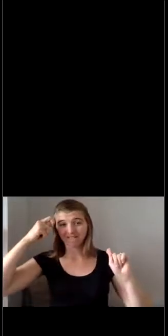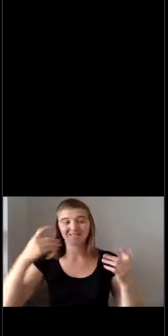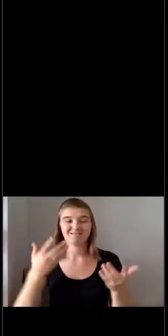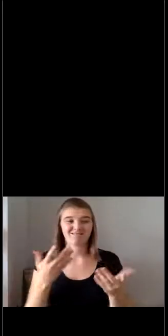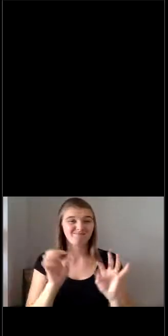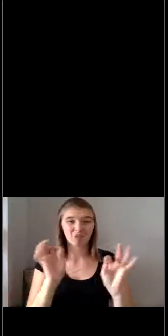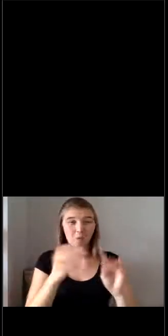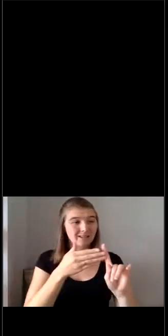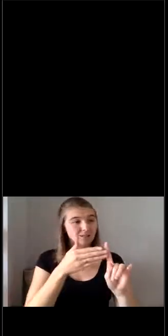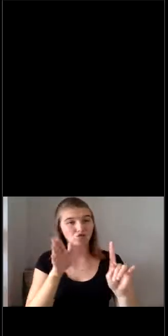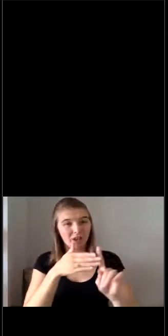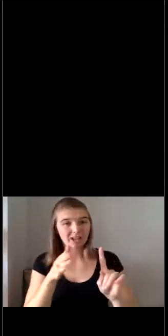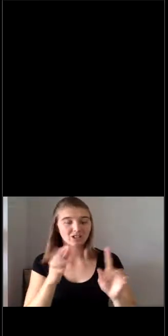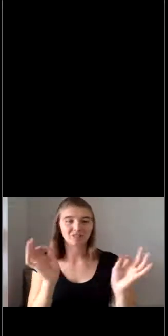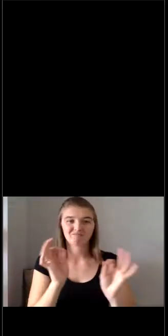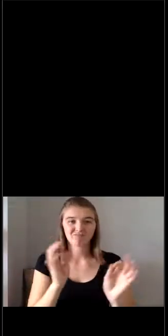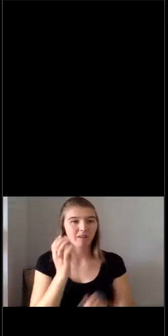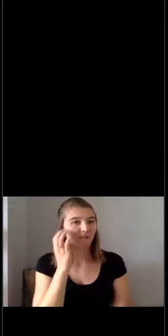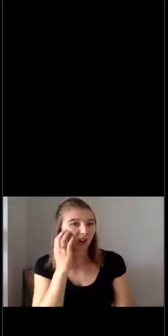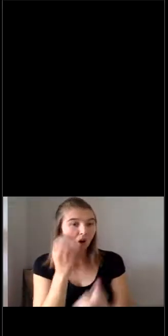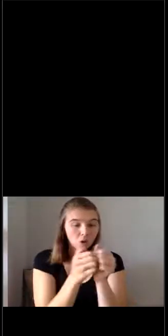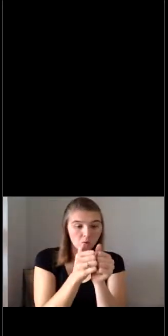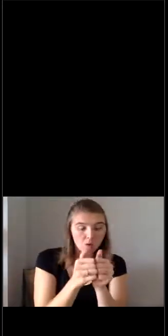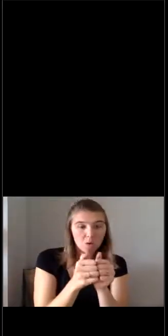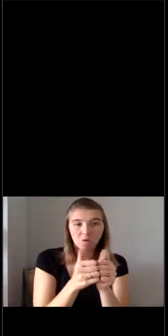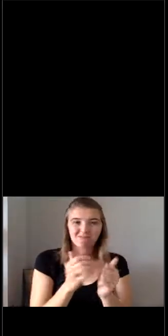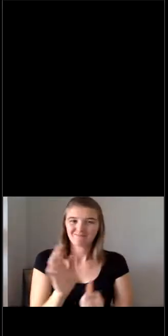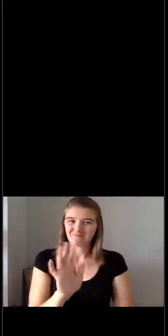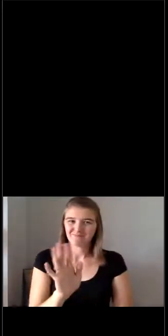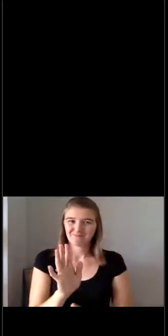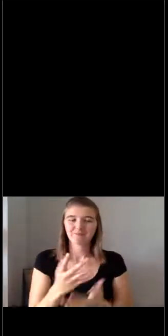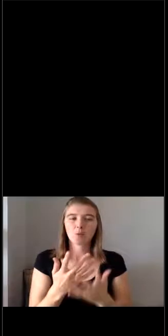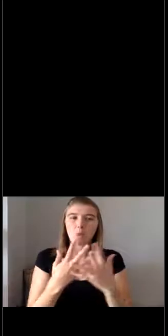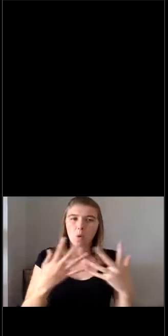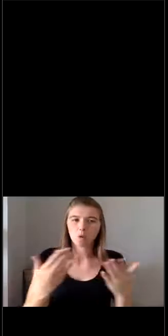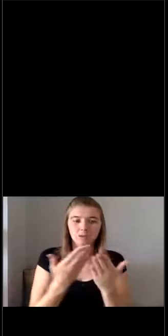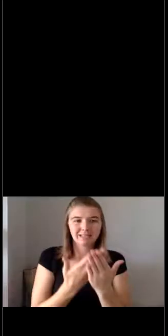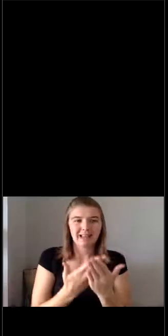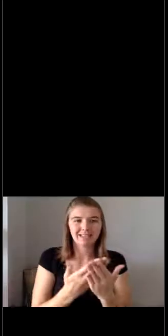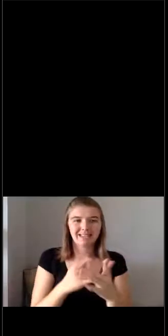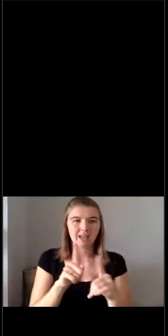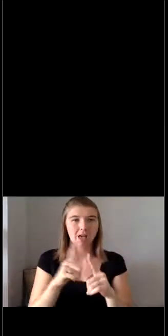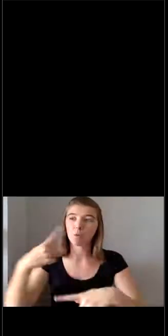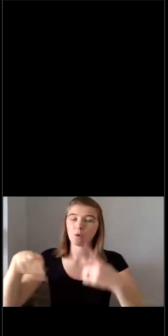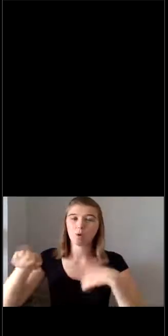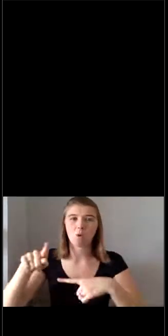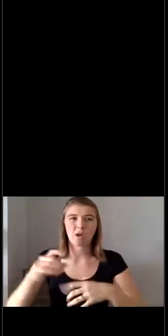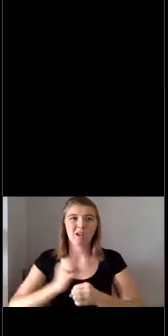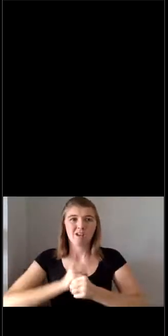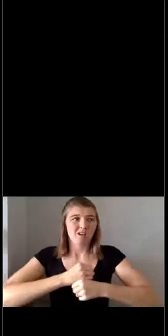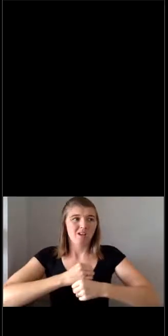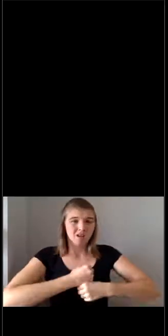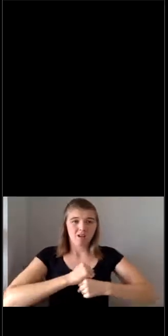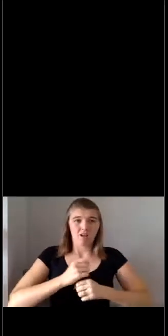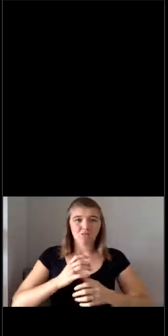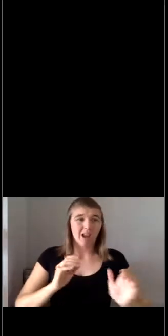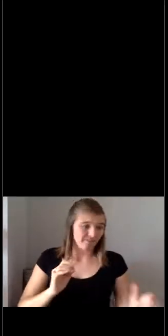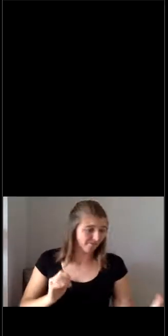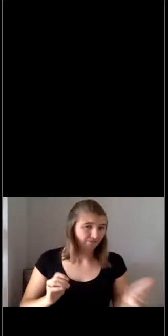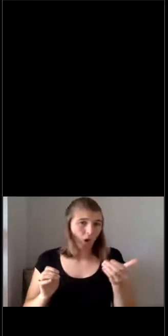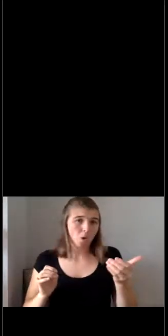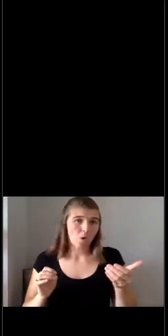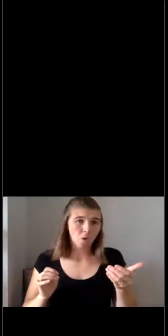the negative impacts of mobile phones. And one of the key ones is that a lot of us reach for our phones when we feel stressed, overwhelmed, or a difficult